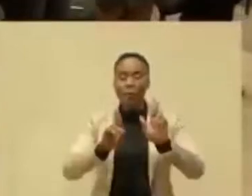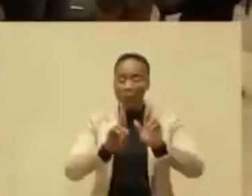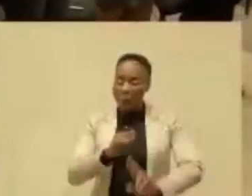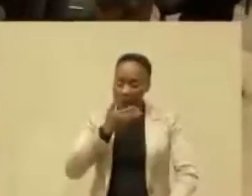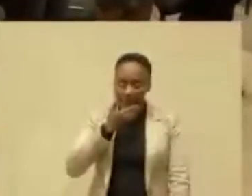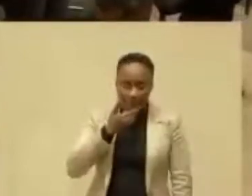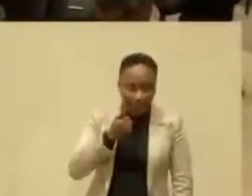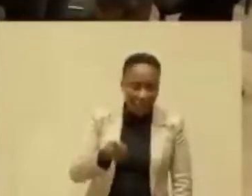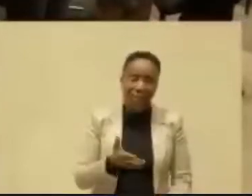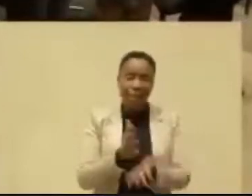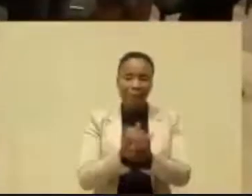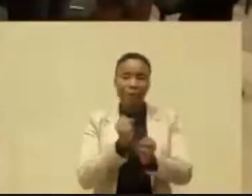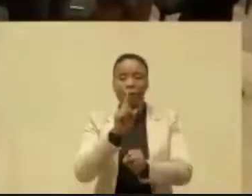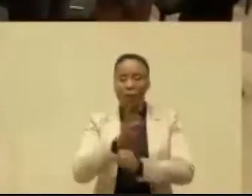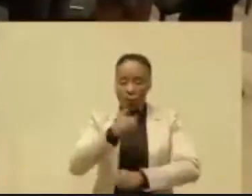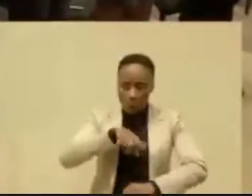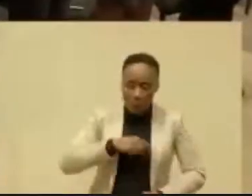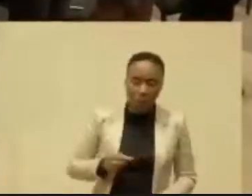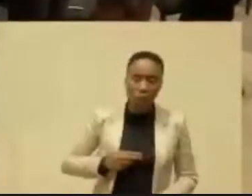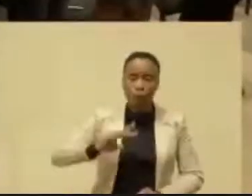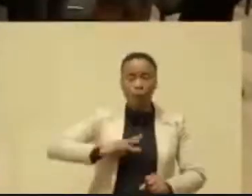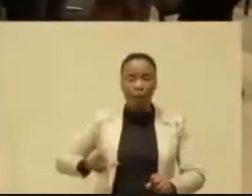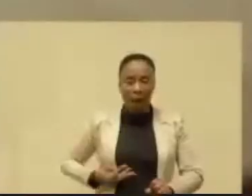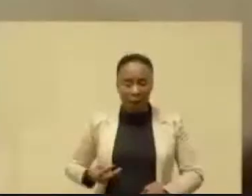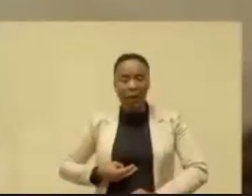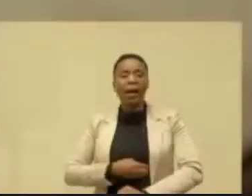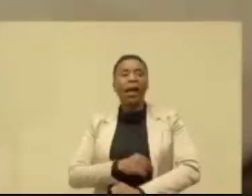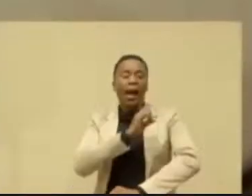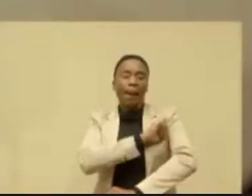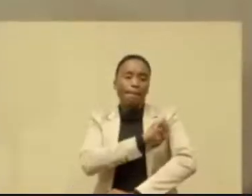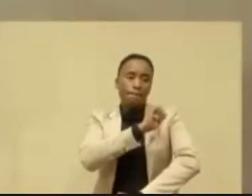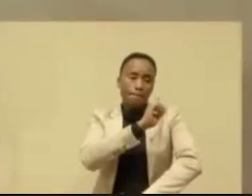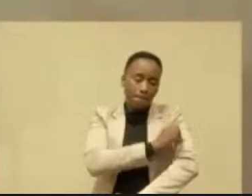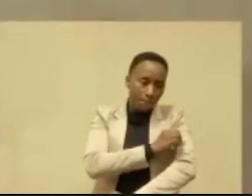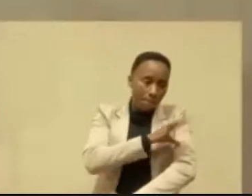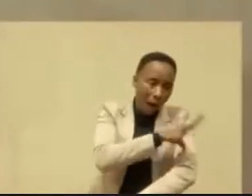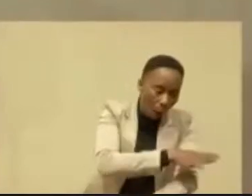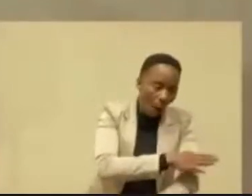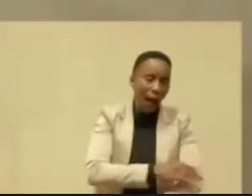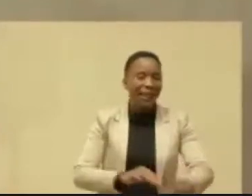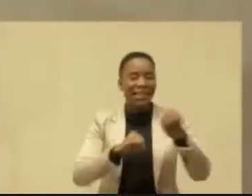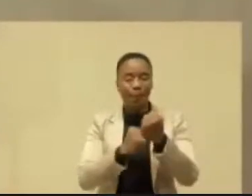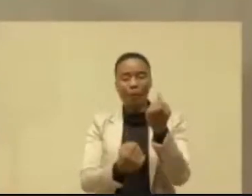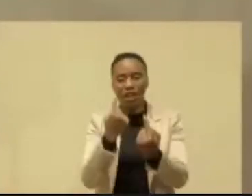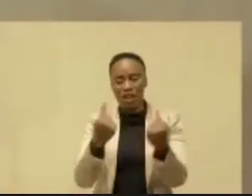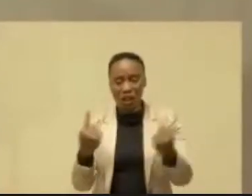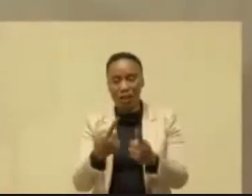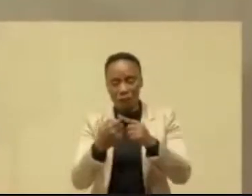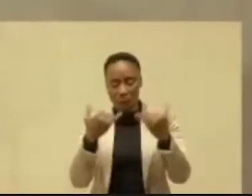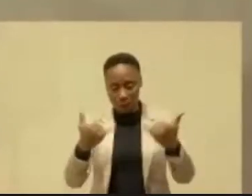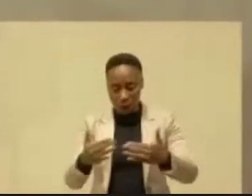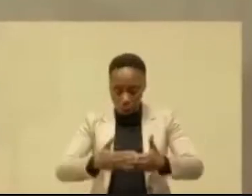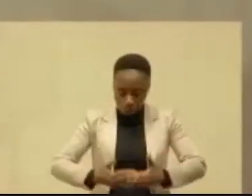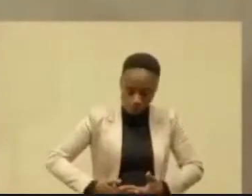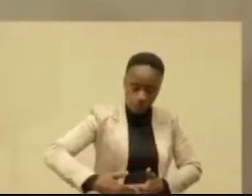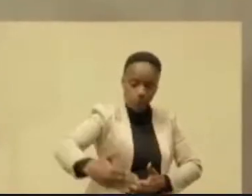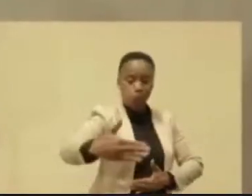that as women we empower and support each other moving forward thank you very much deposition